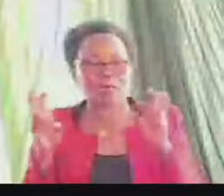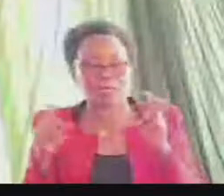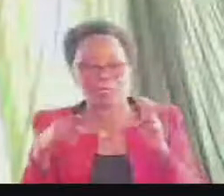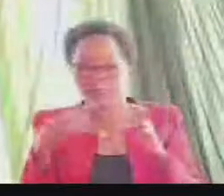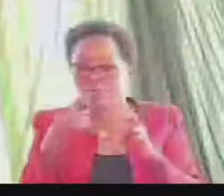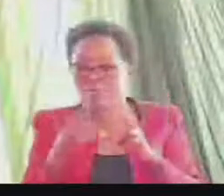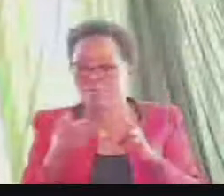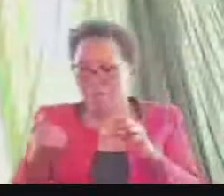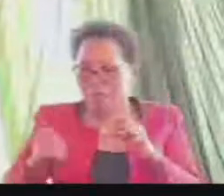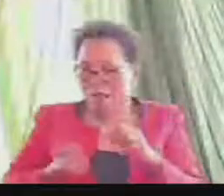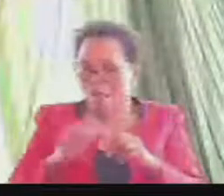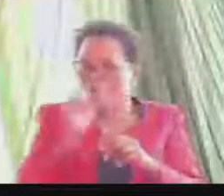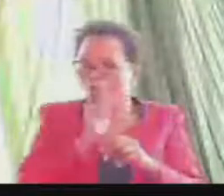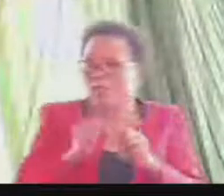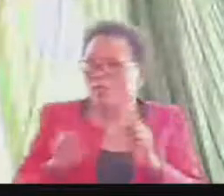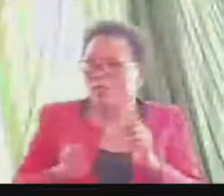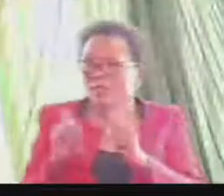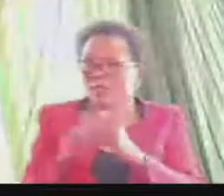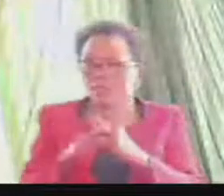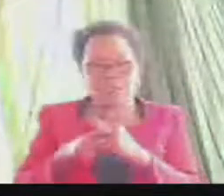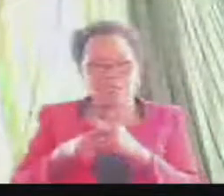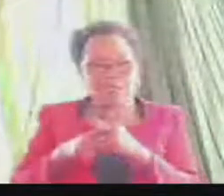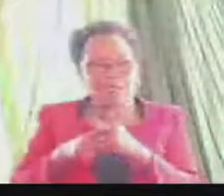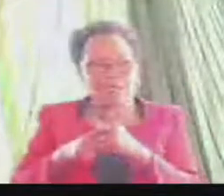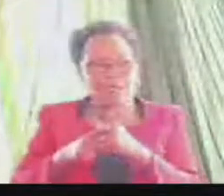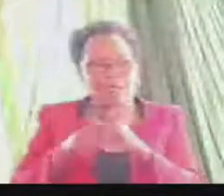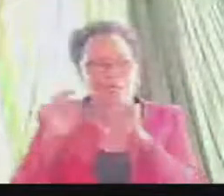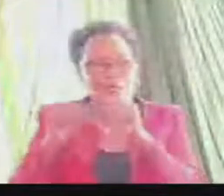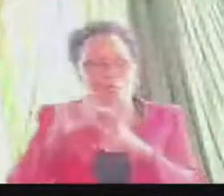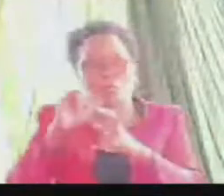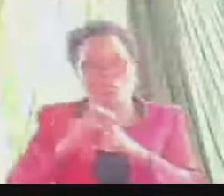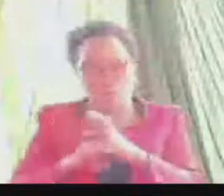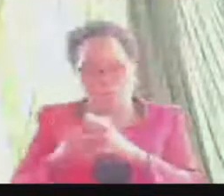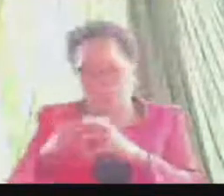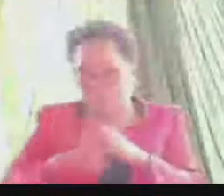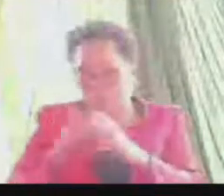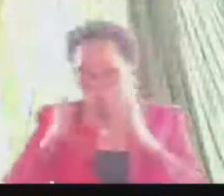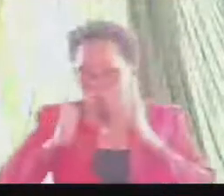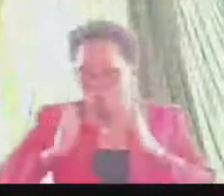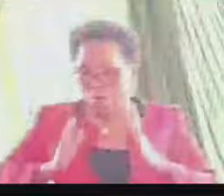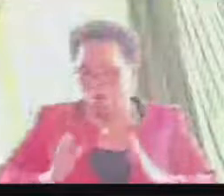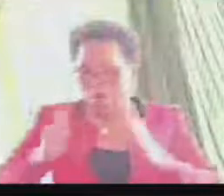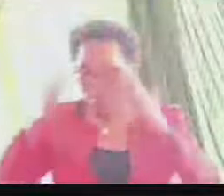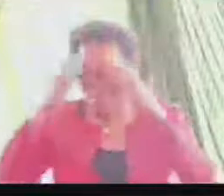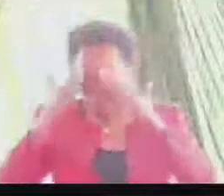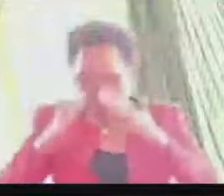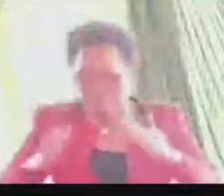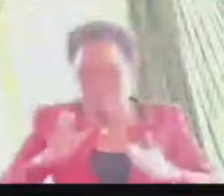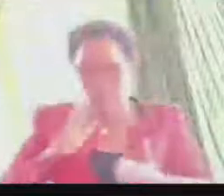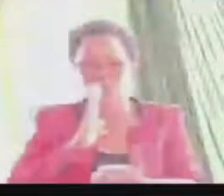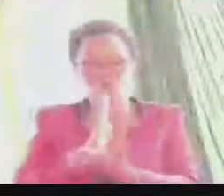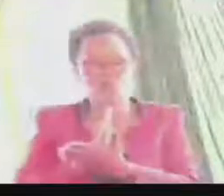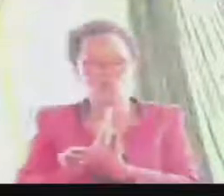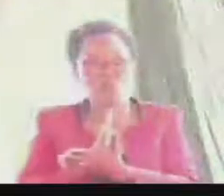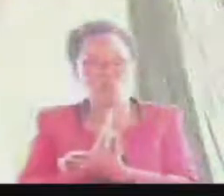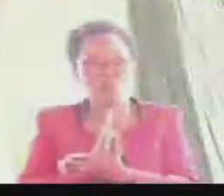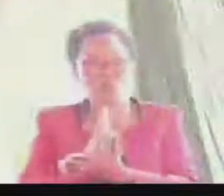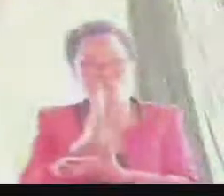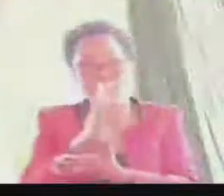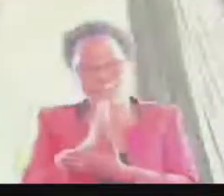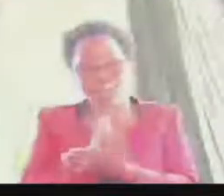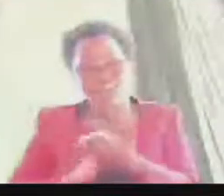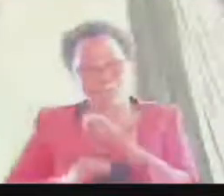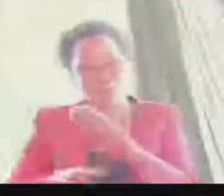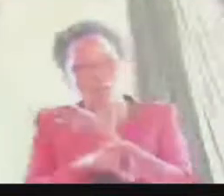of 16 years can be married, I am a Muslim, it's true. In other countries where they don't